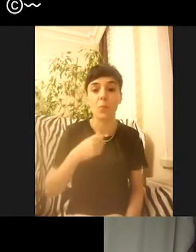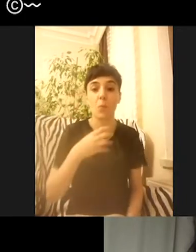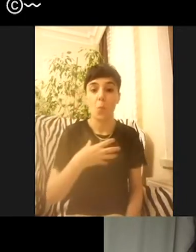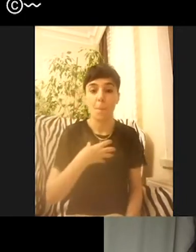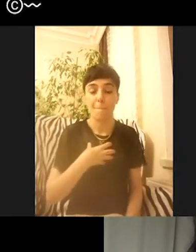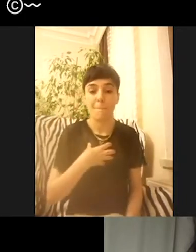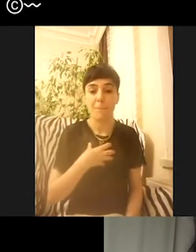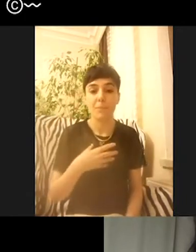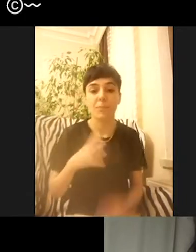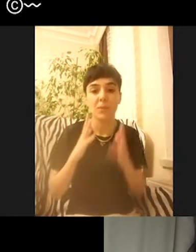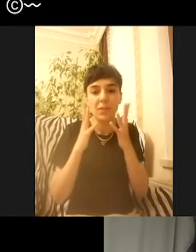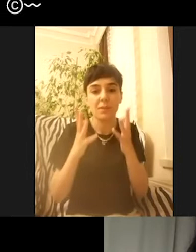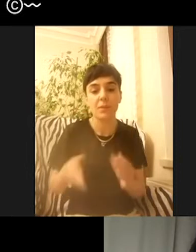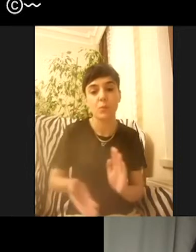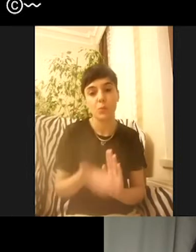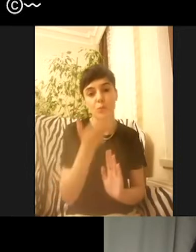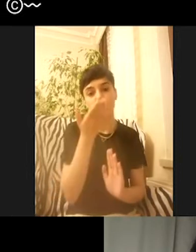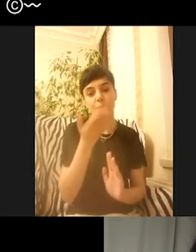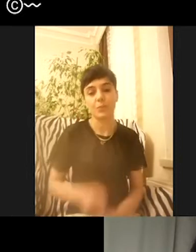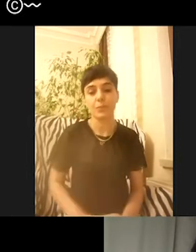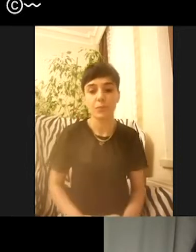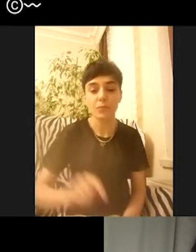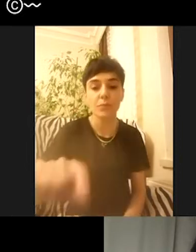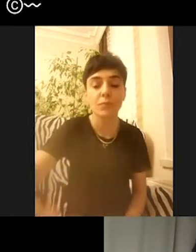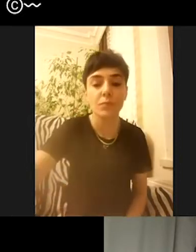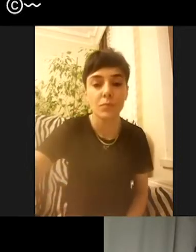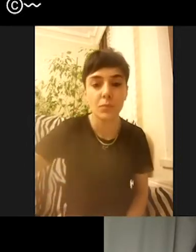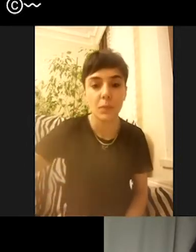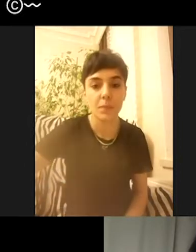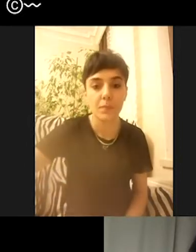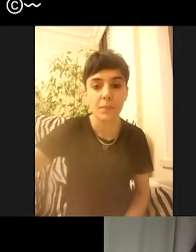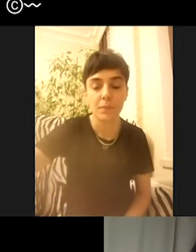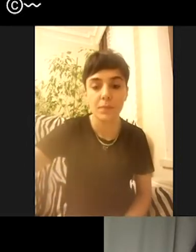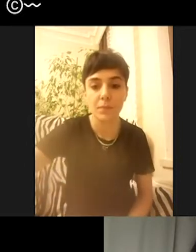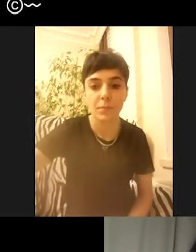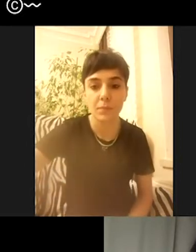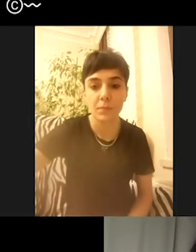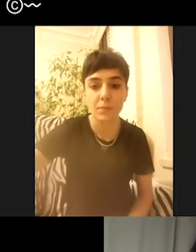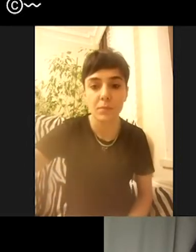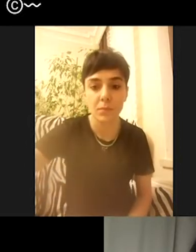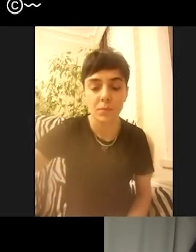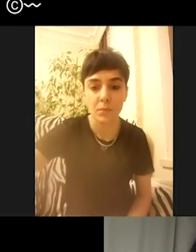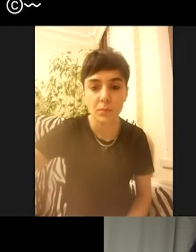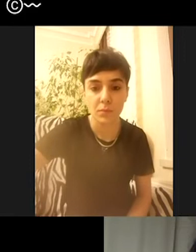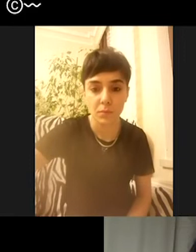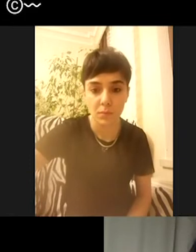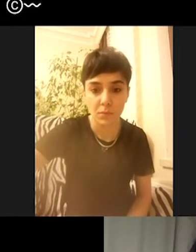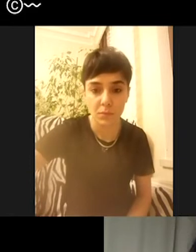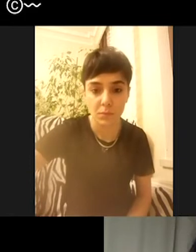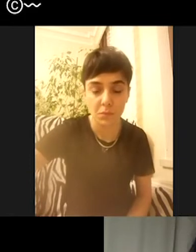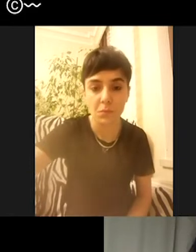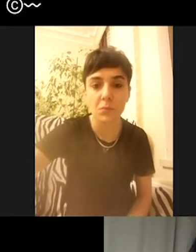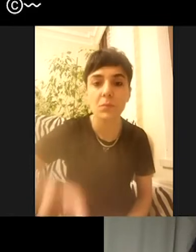moment. Do you want to say something in response to that immediately, or do you want me to ask like a more simple question and say like, okay, you're